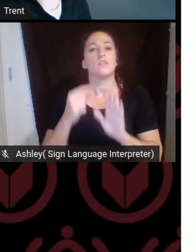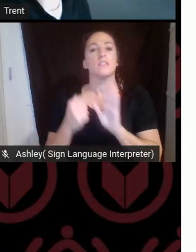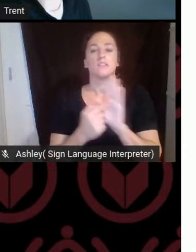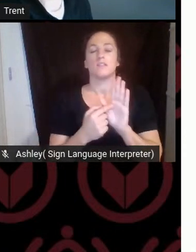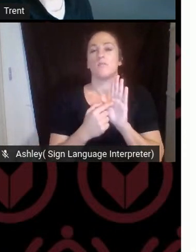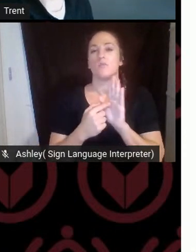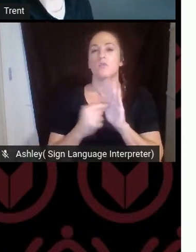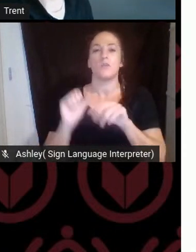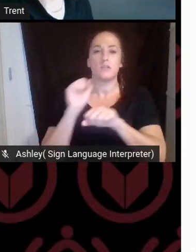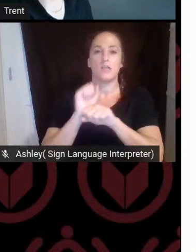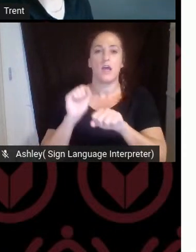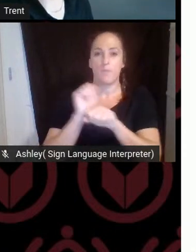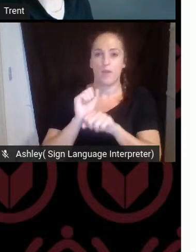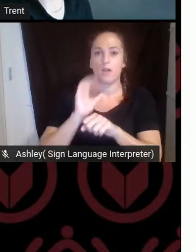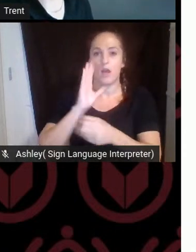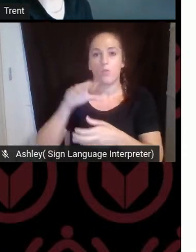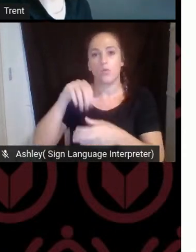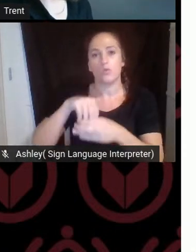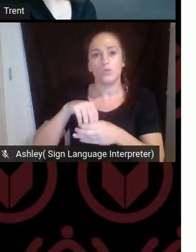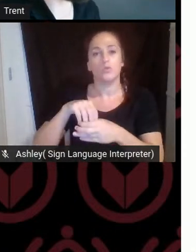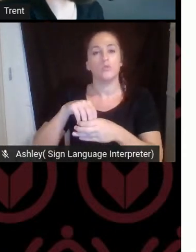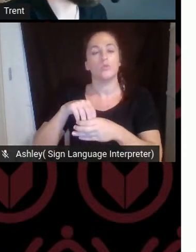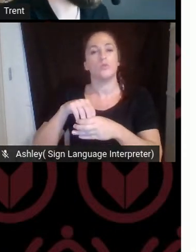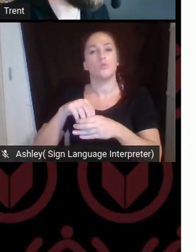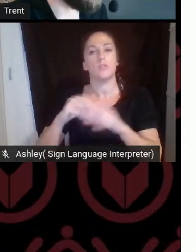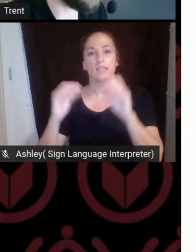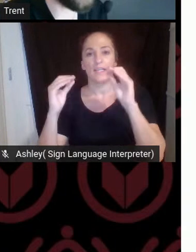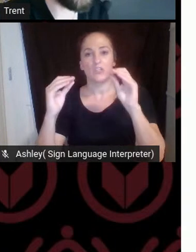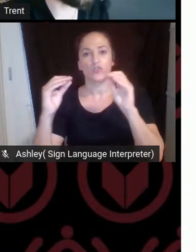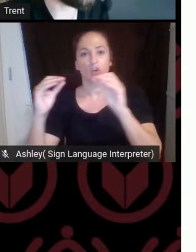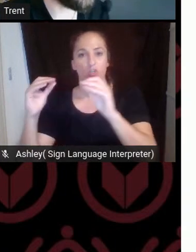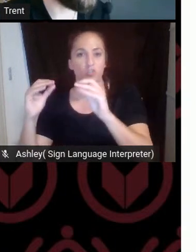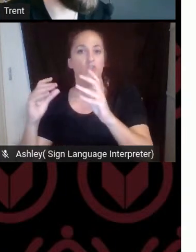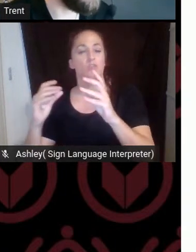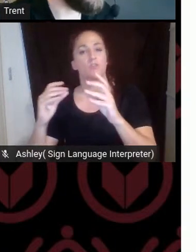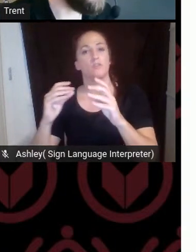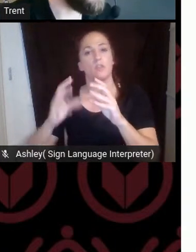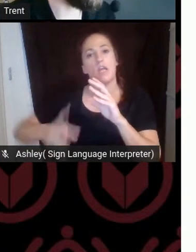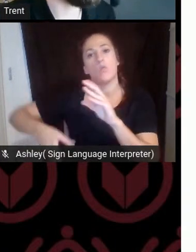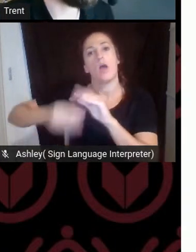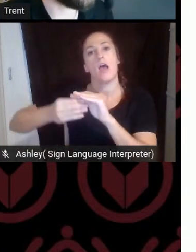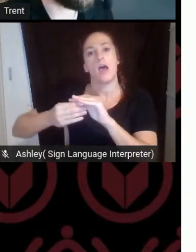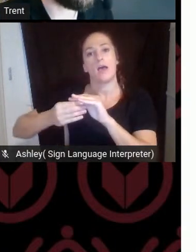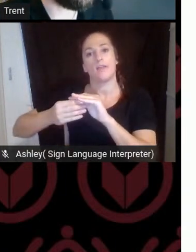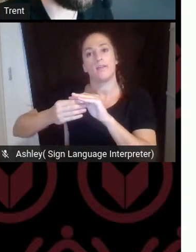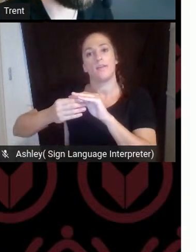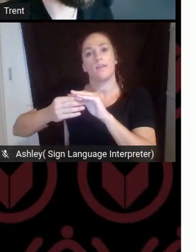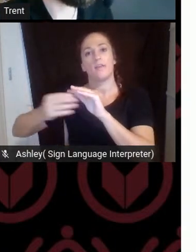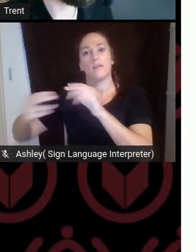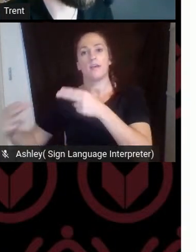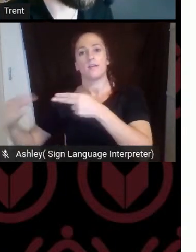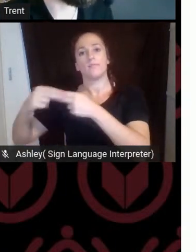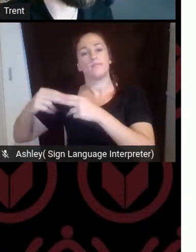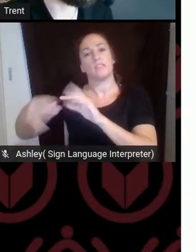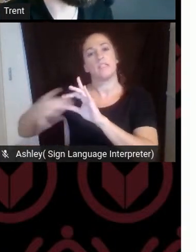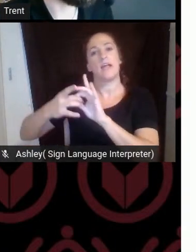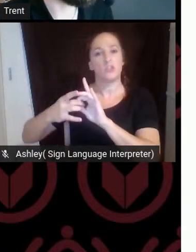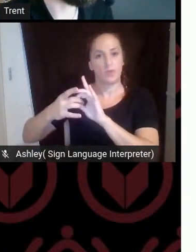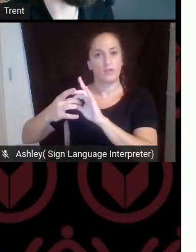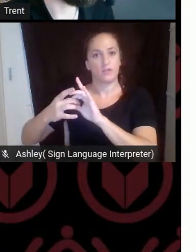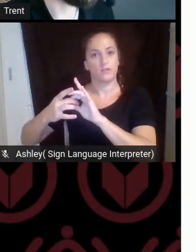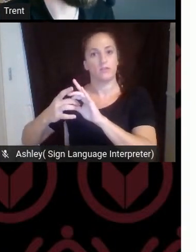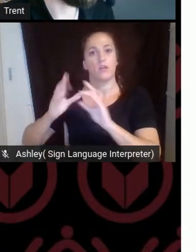assignment. I'm going to include any instructions in this tab here, and then I'm going to add an attachment. And to do that, I'm going to click on that add